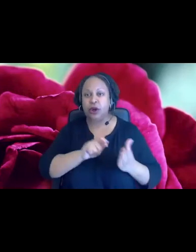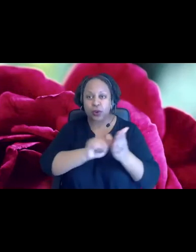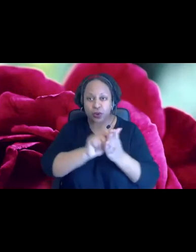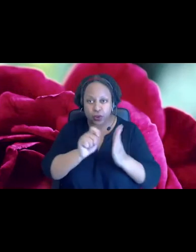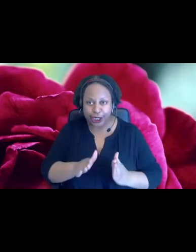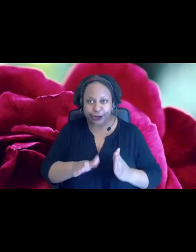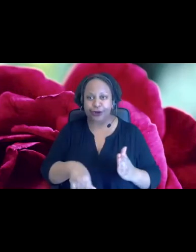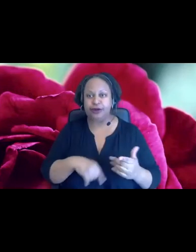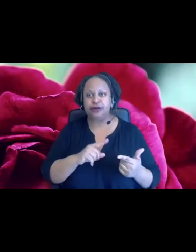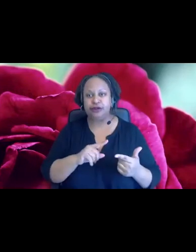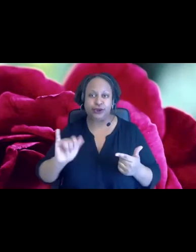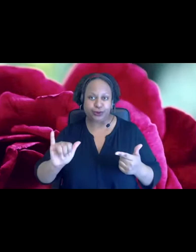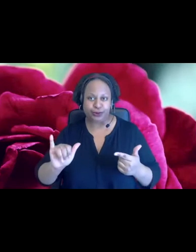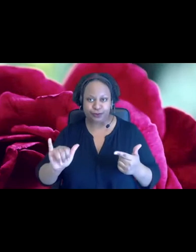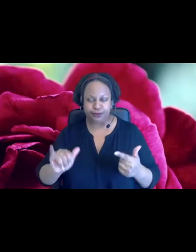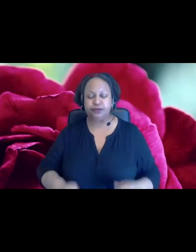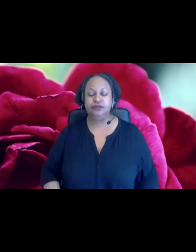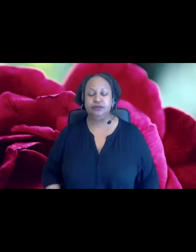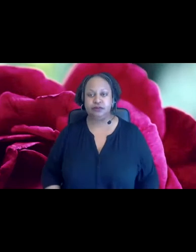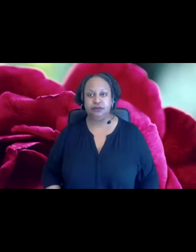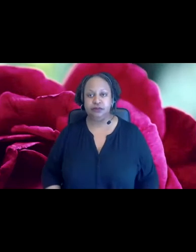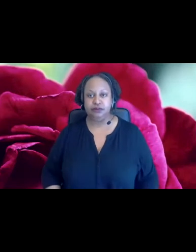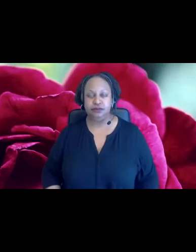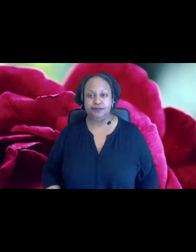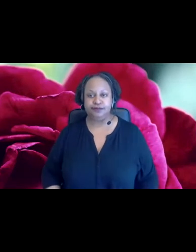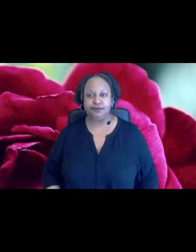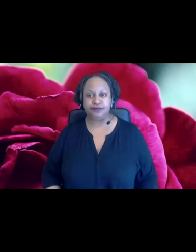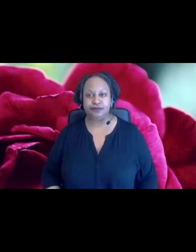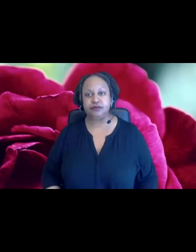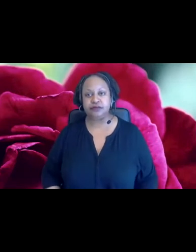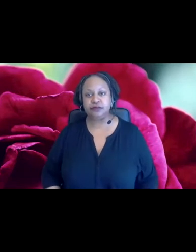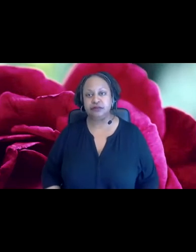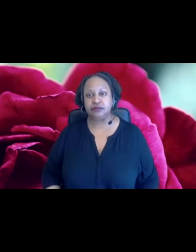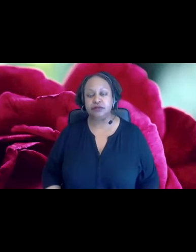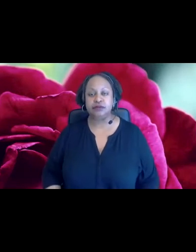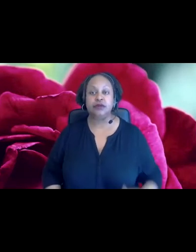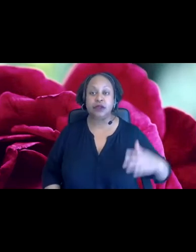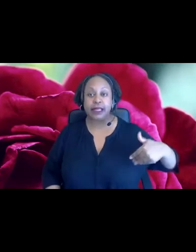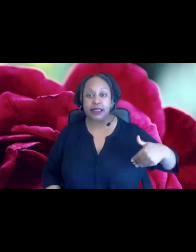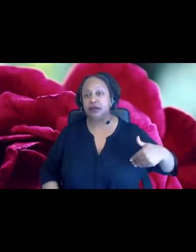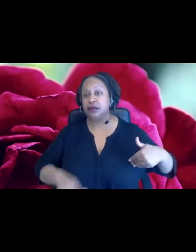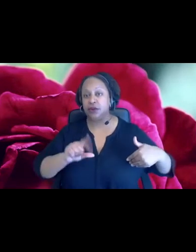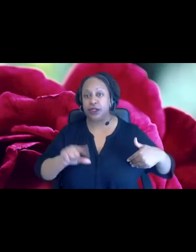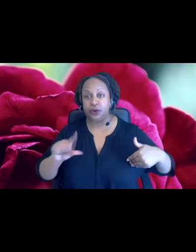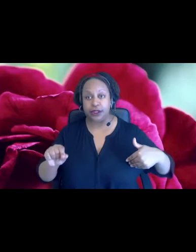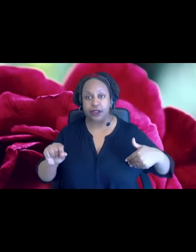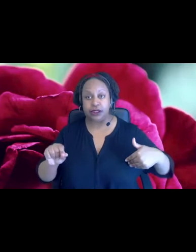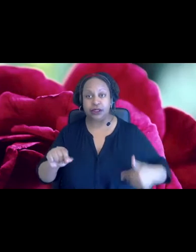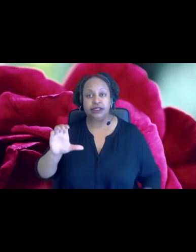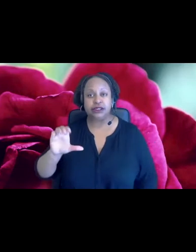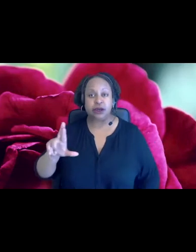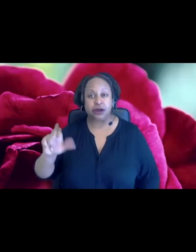writers as well. Late in 2020, CRA produced a